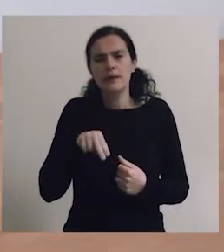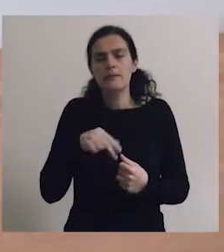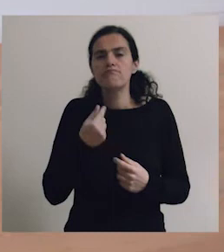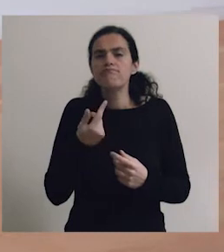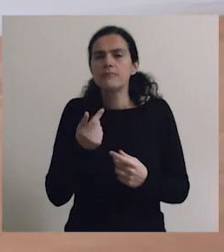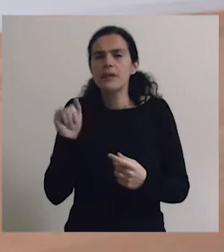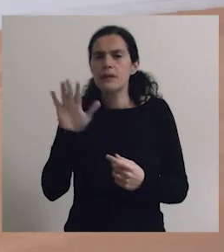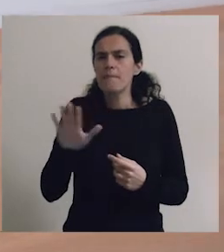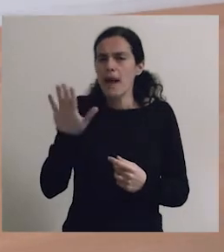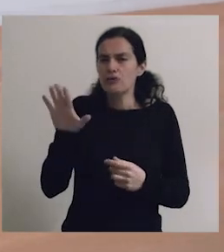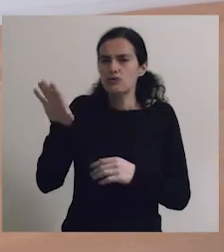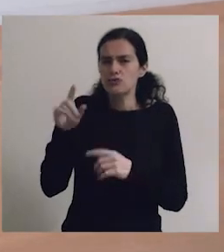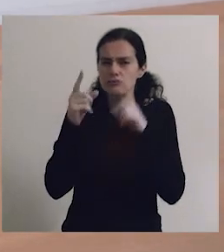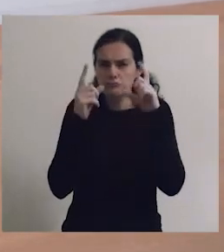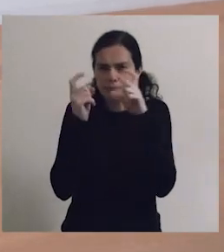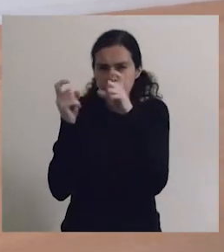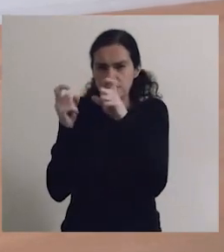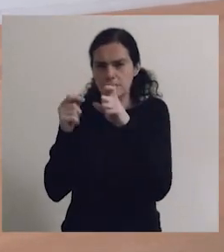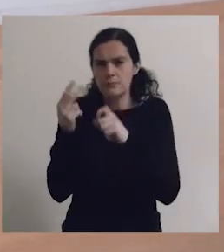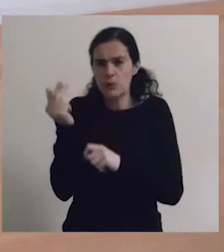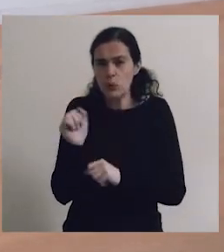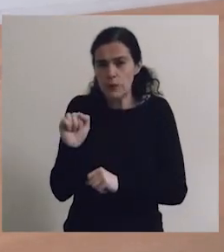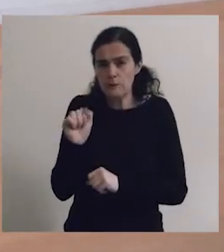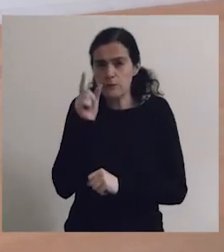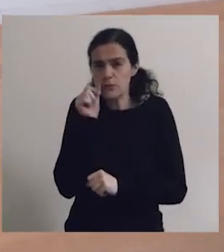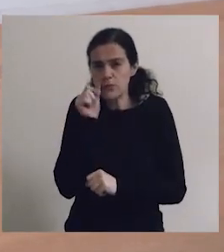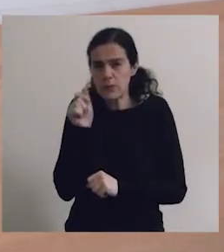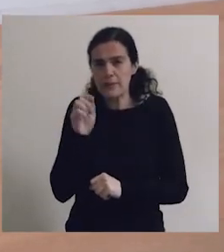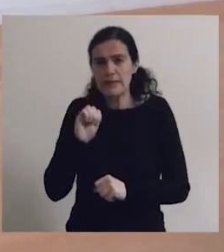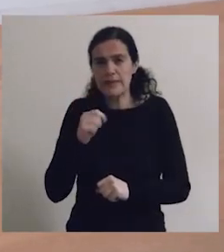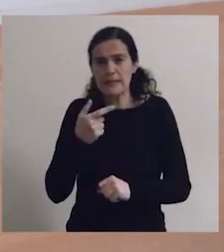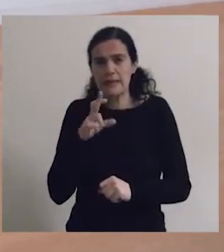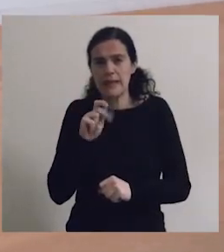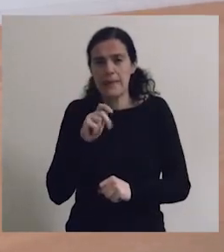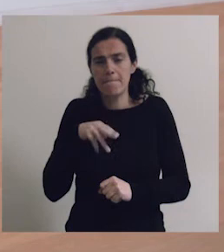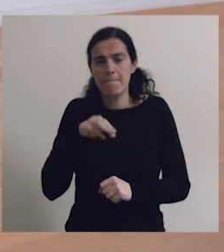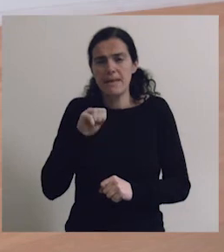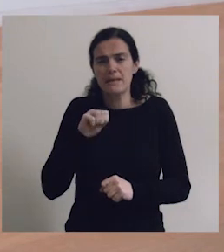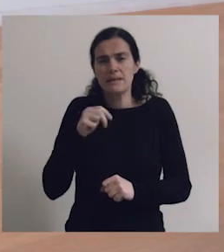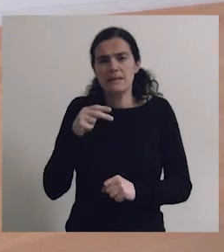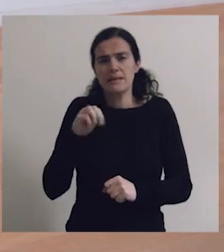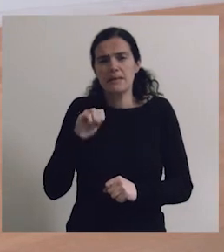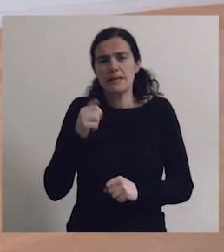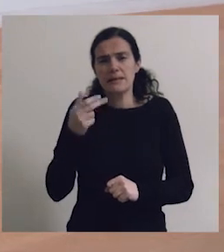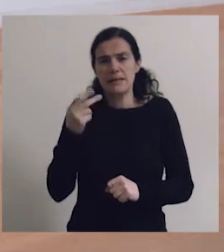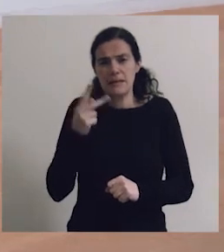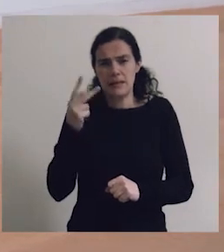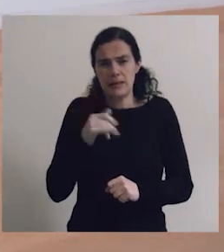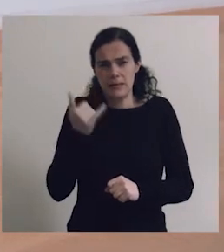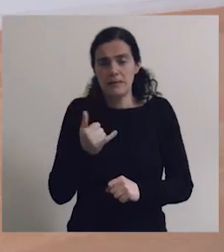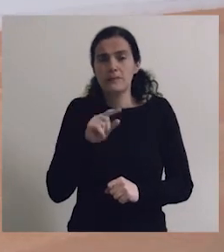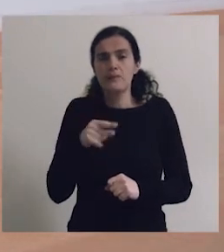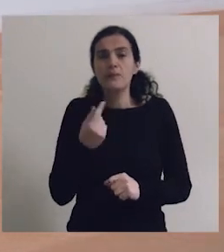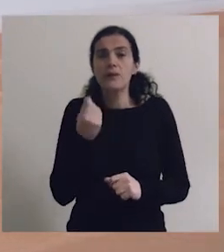working is she took images of Trzemiński's painting, kind of more, not as hard